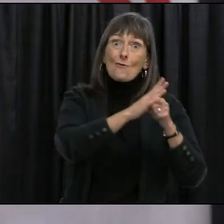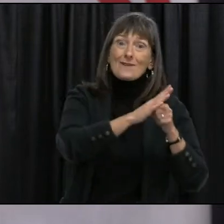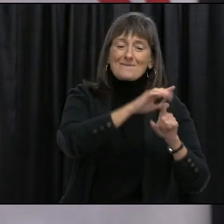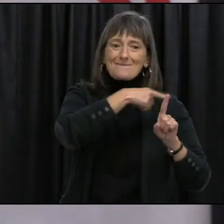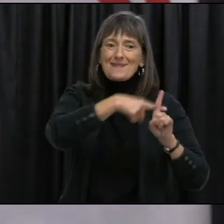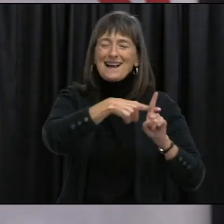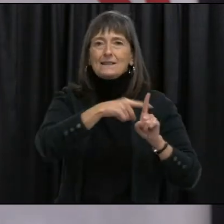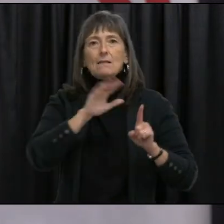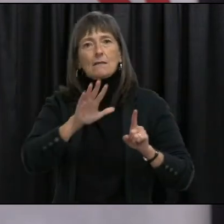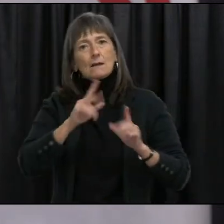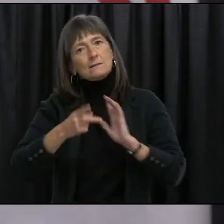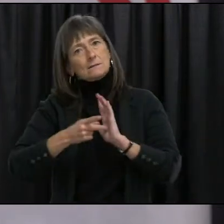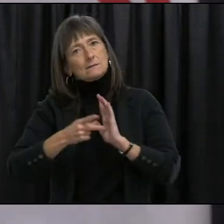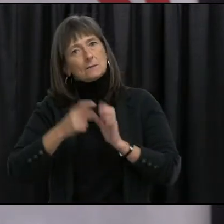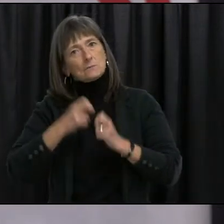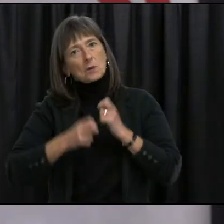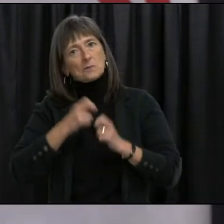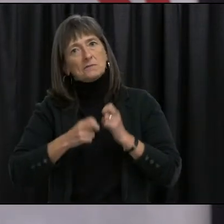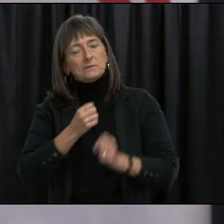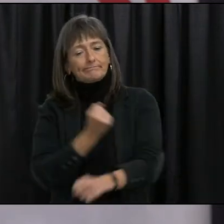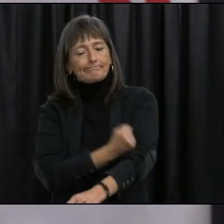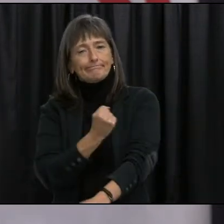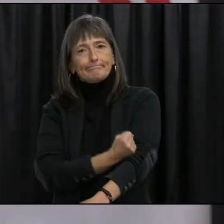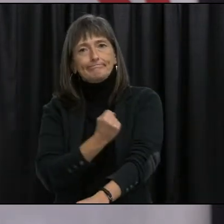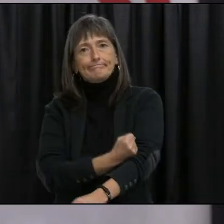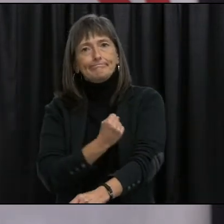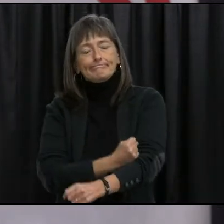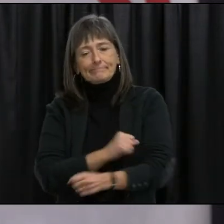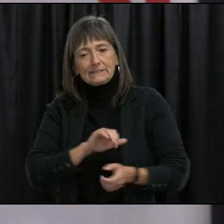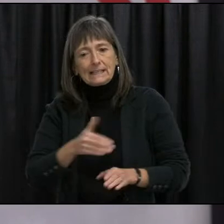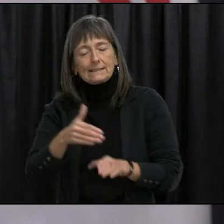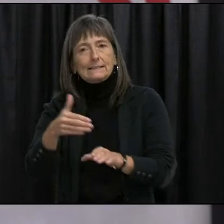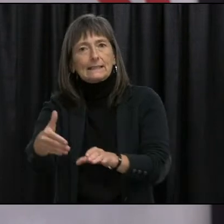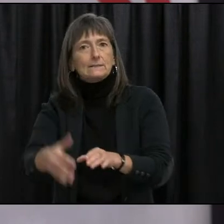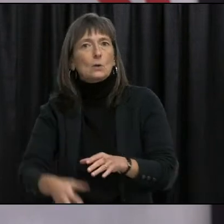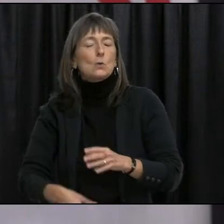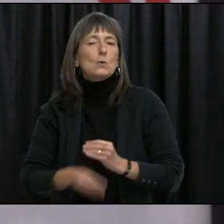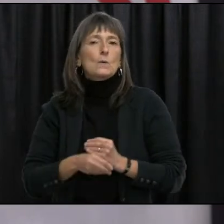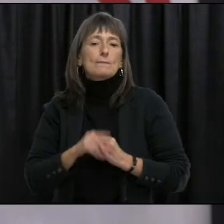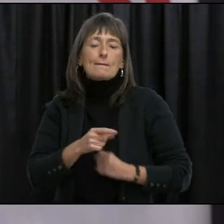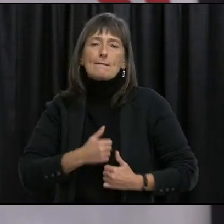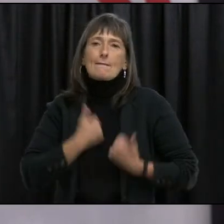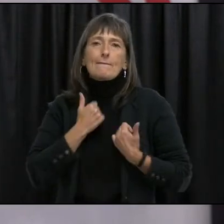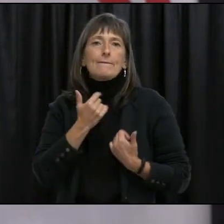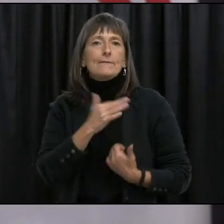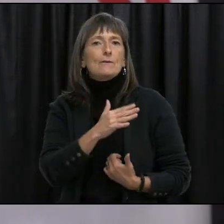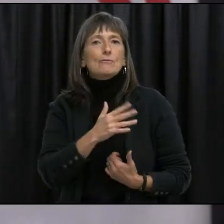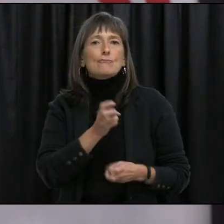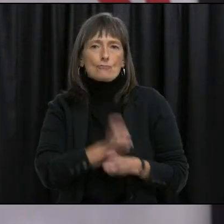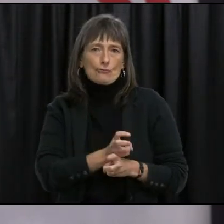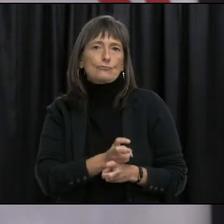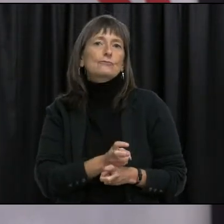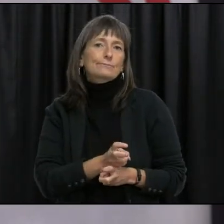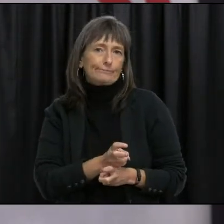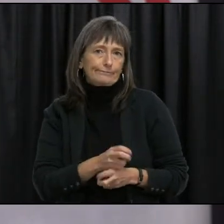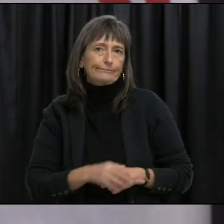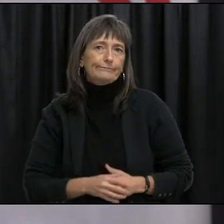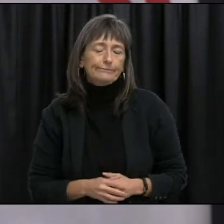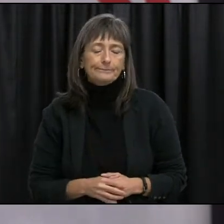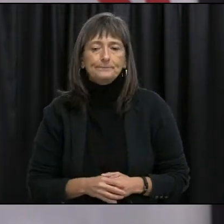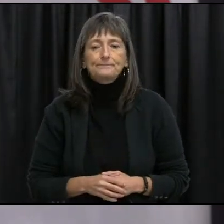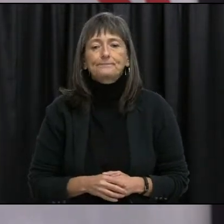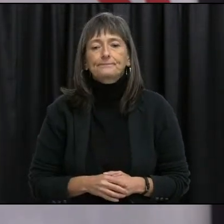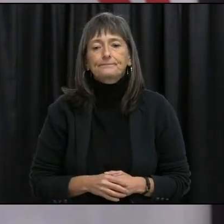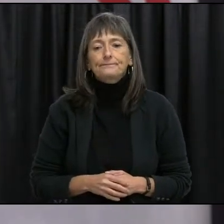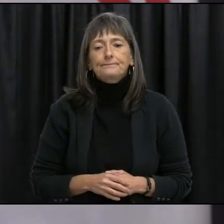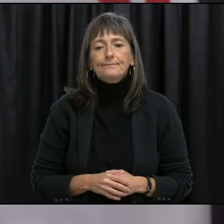of opioid deaths. And that is making life for them even harder. And so when